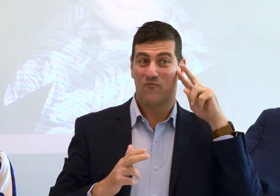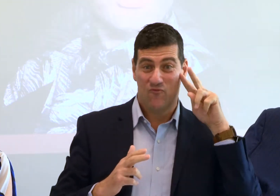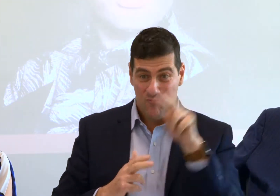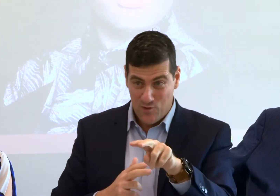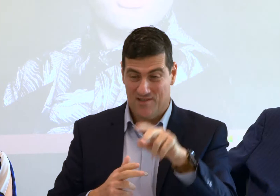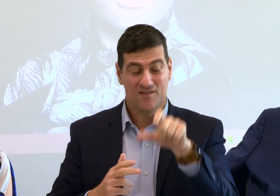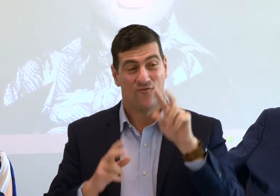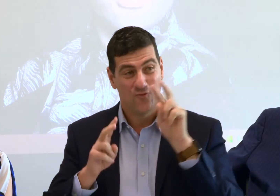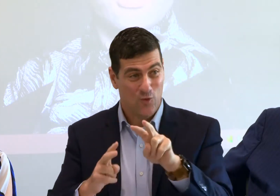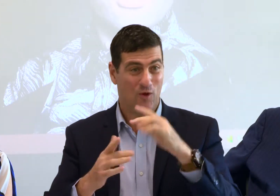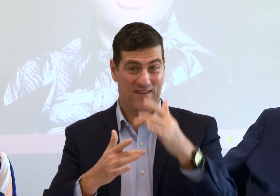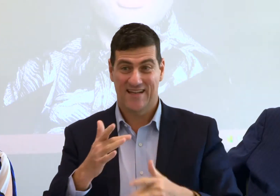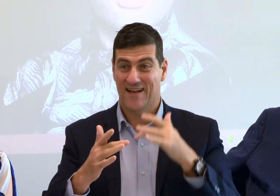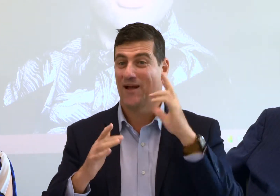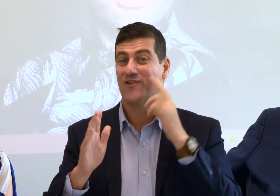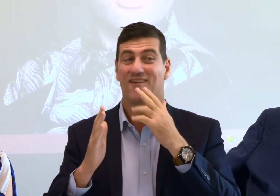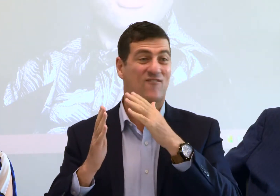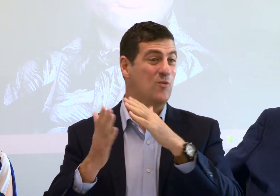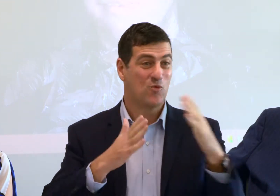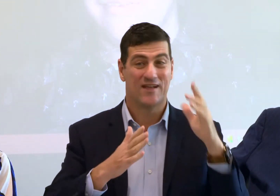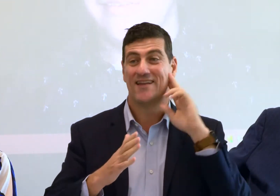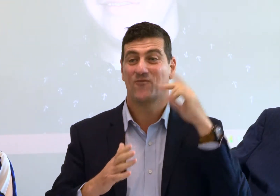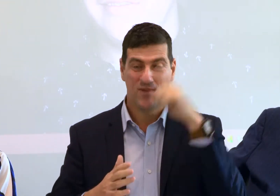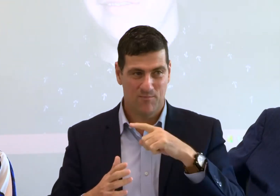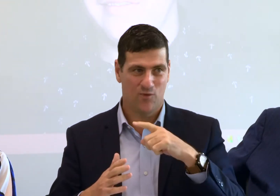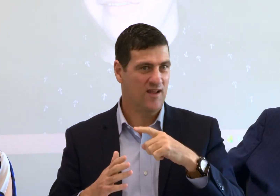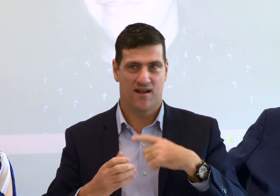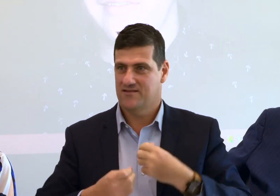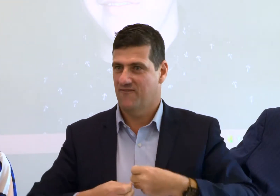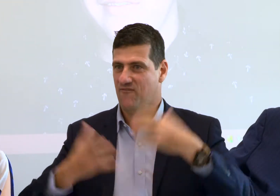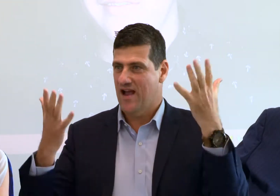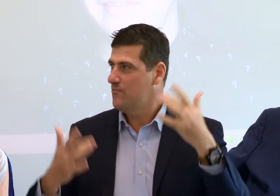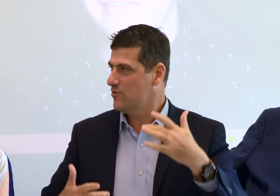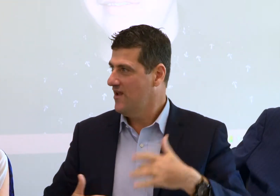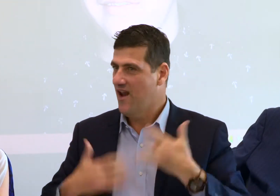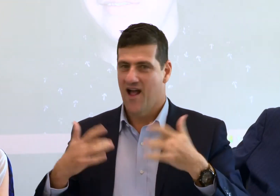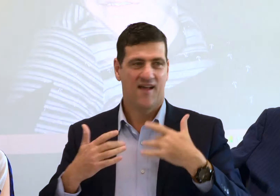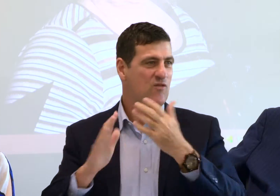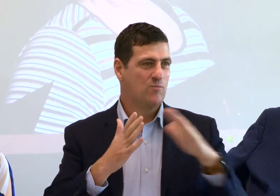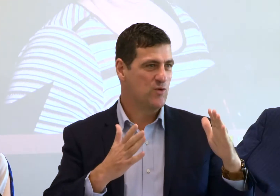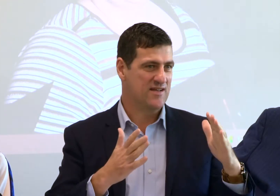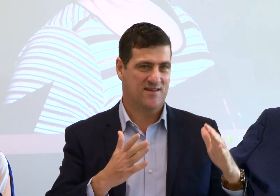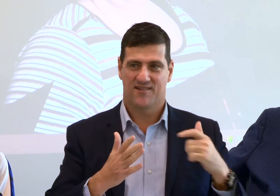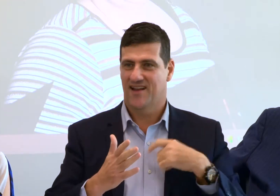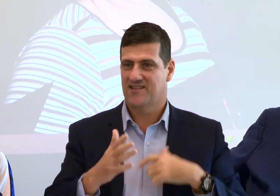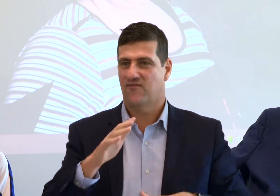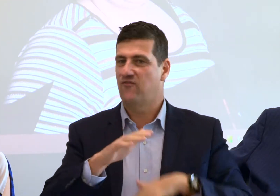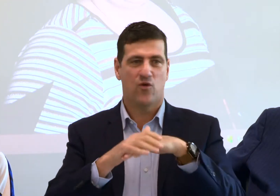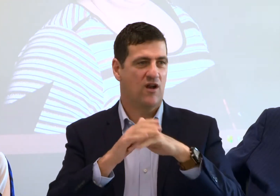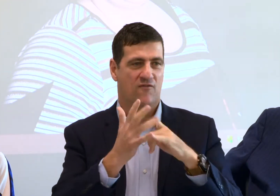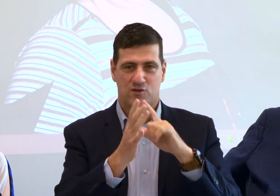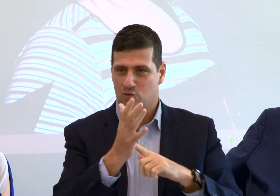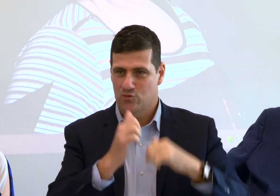is my identity. And if you had a deaf person's view on the internet about the deaf community, it's vibrant, it's